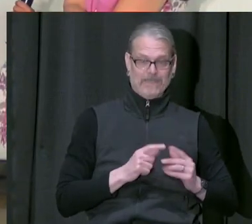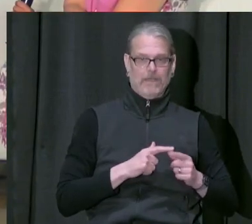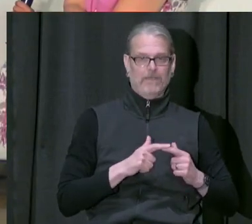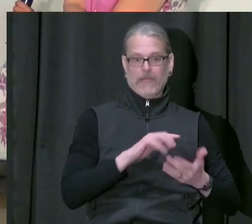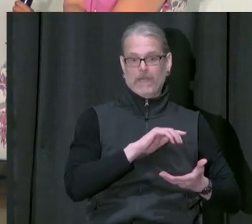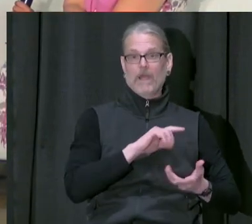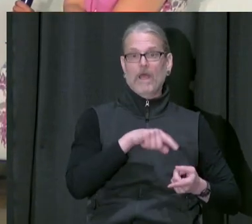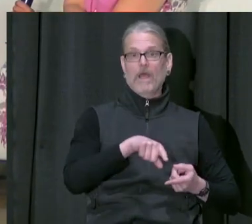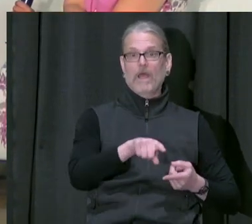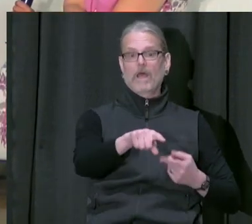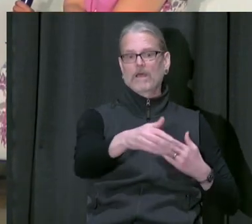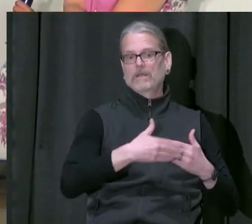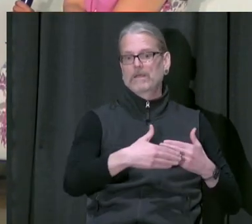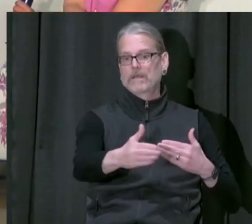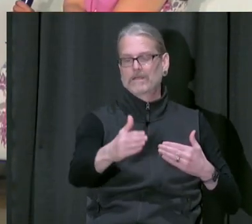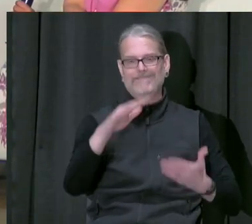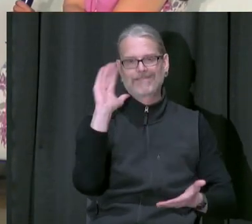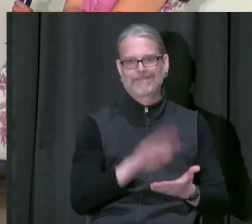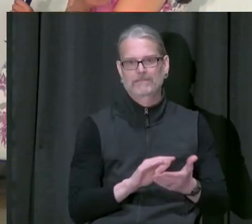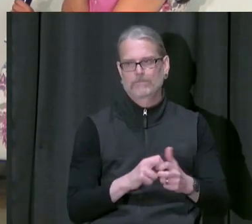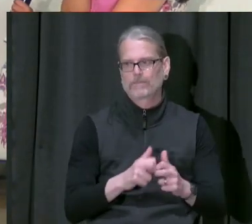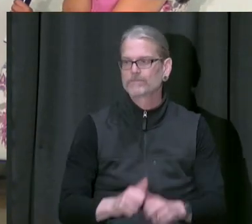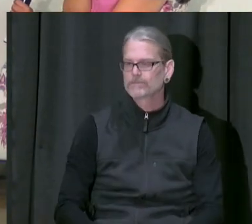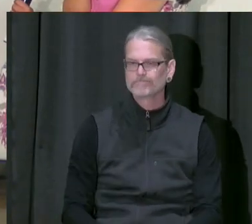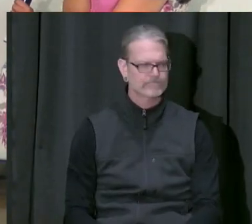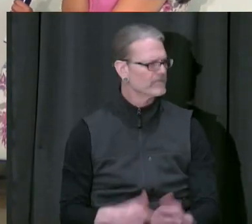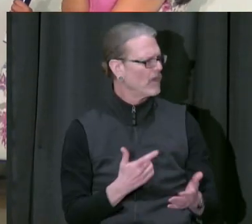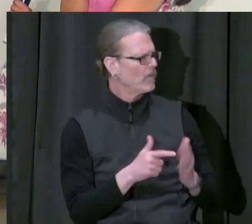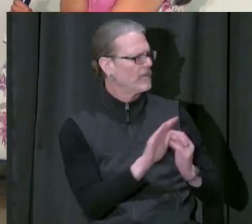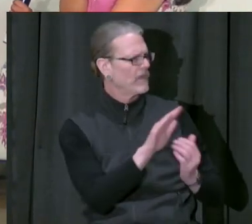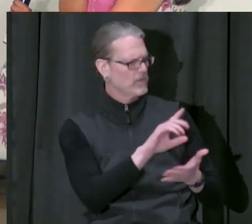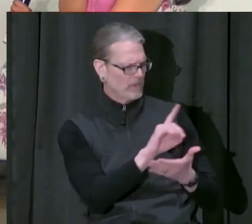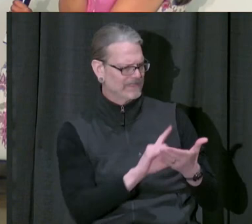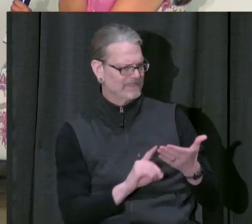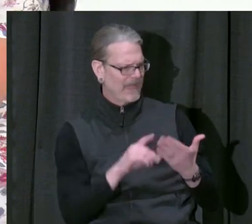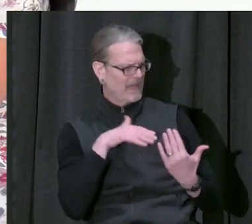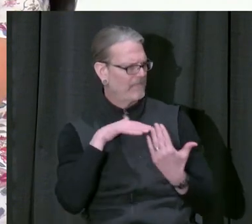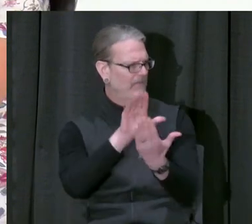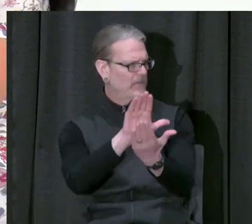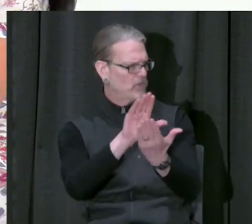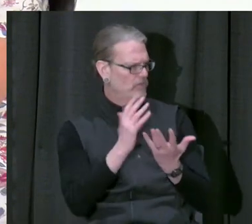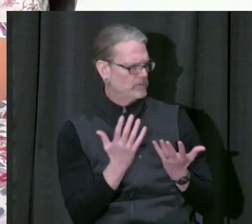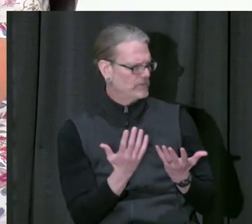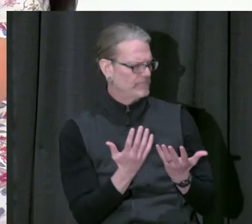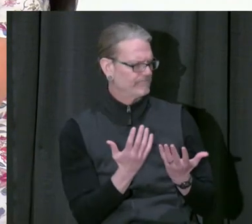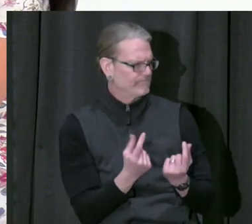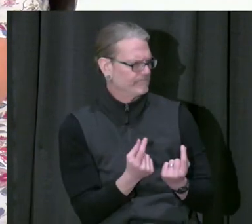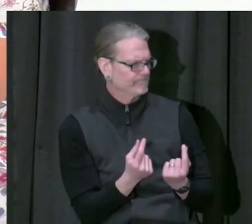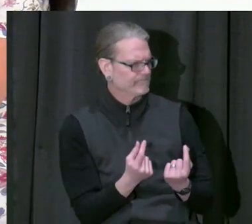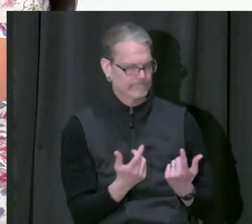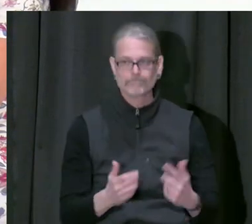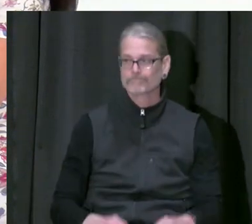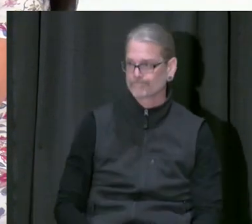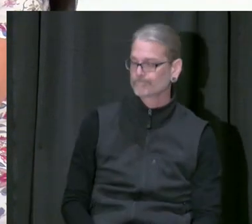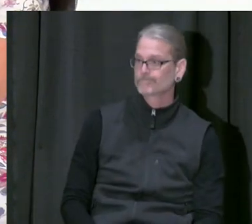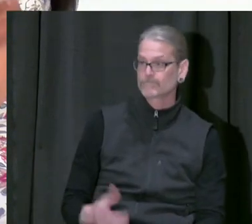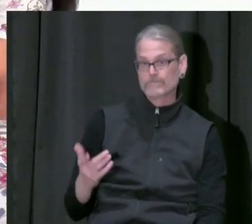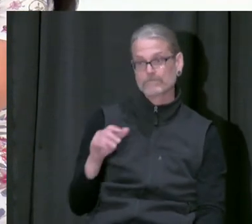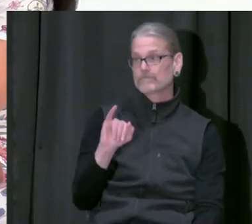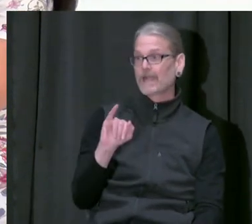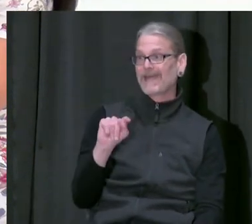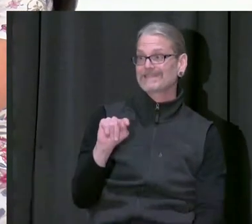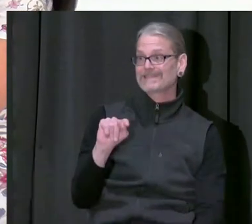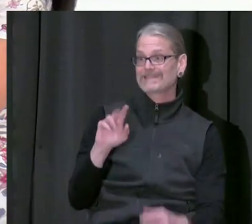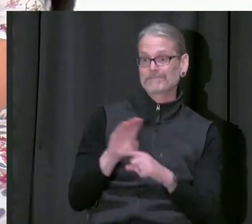build out accessibility test standards and methodology? Where do you start there? So, again, you know, being in the IT industry